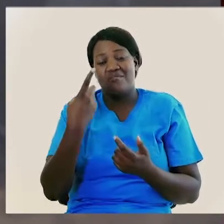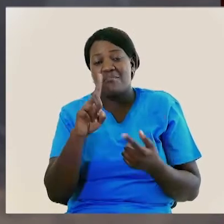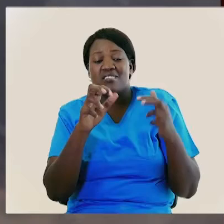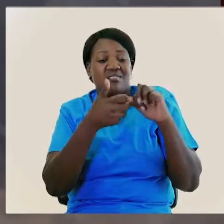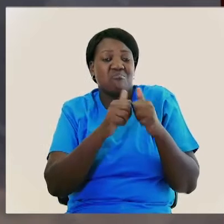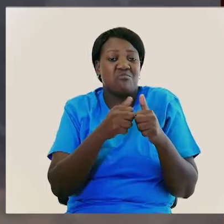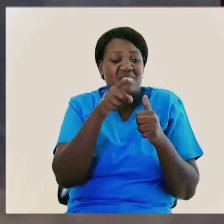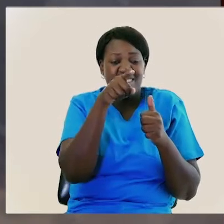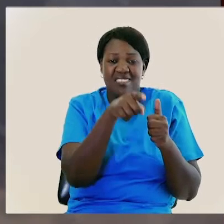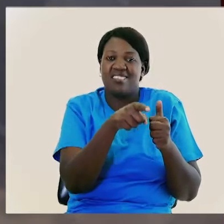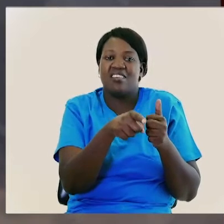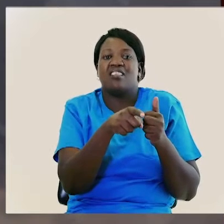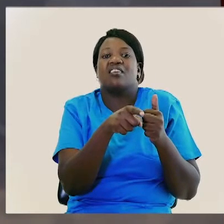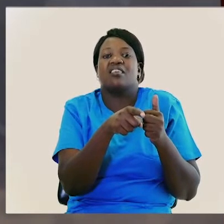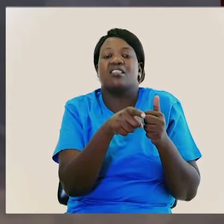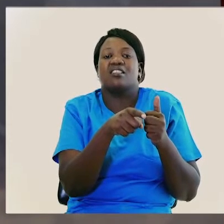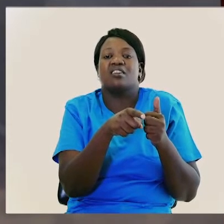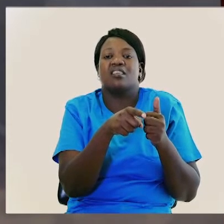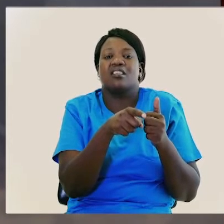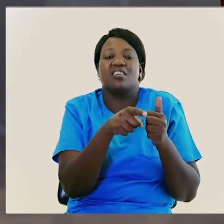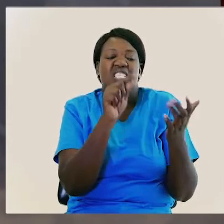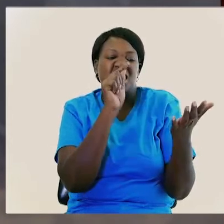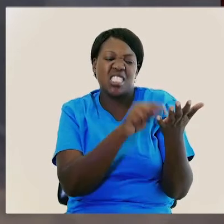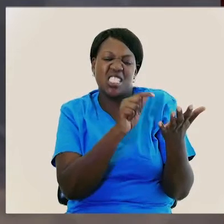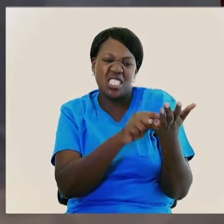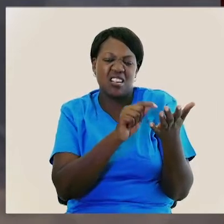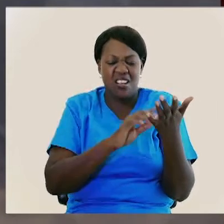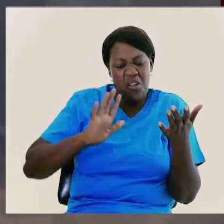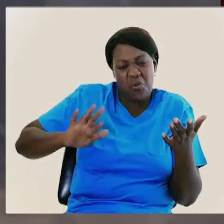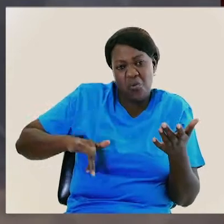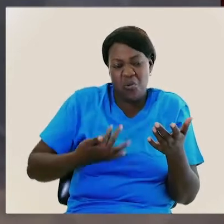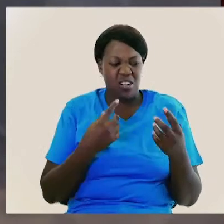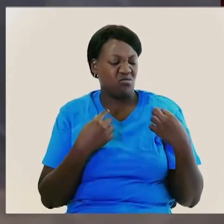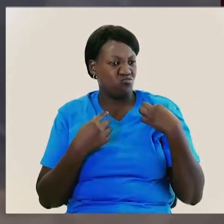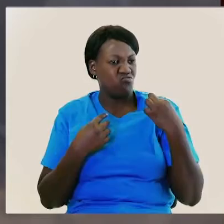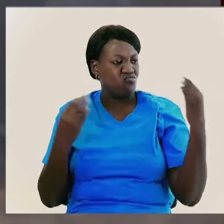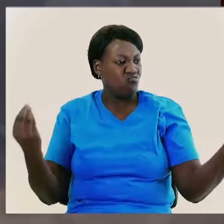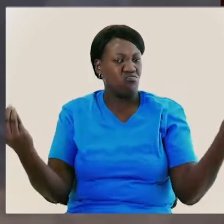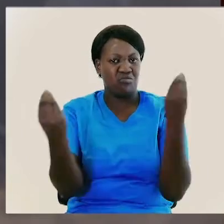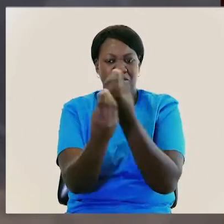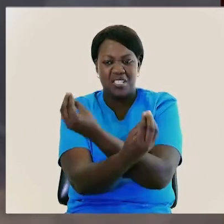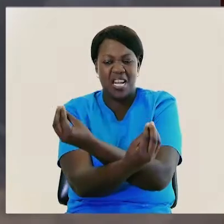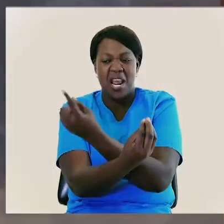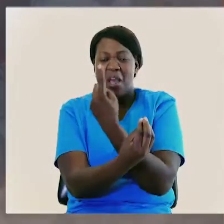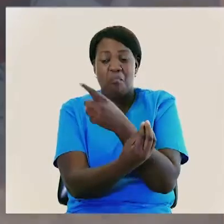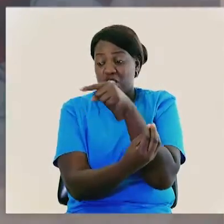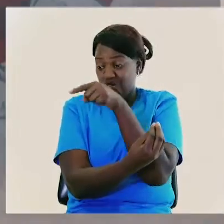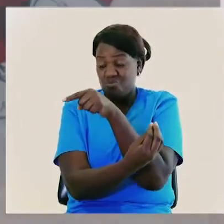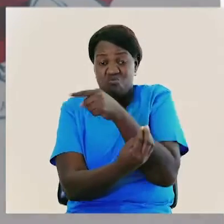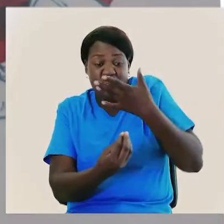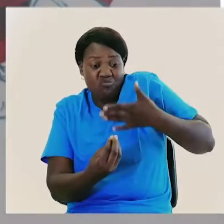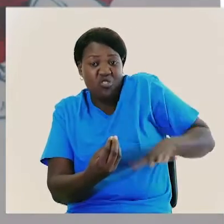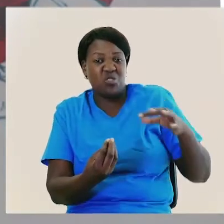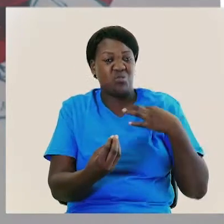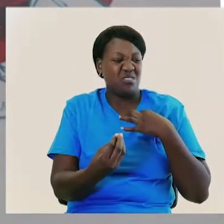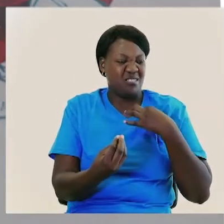with the barter system. What if a chicken which I want to exchange for my clothes, but you don't want the clothes in return for the